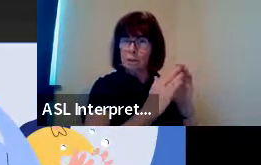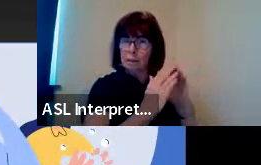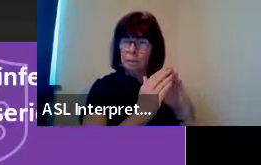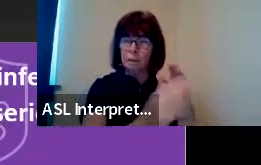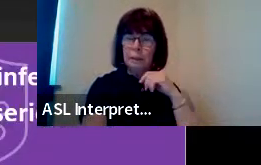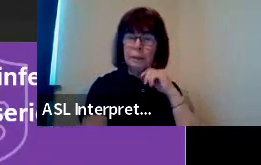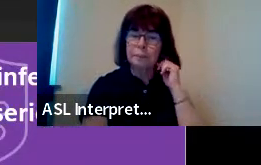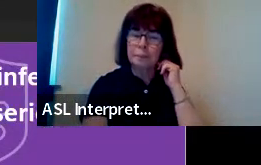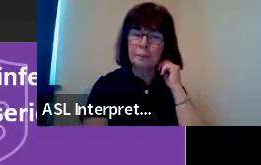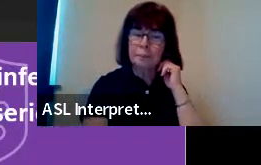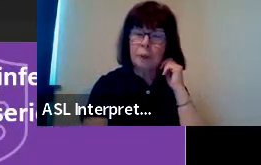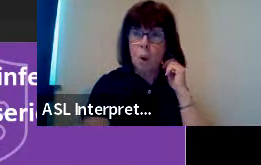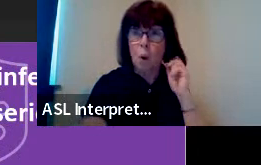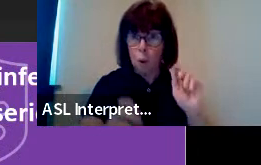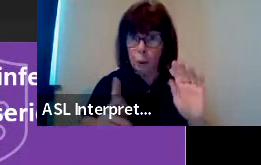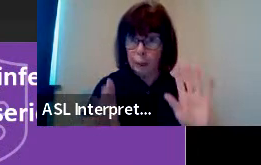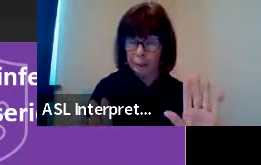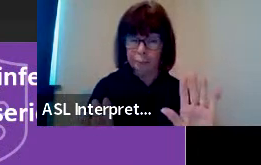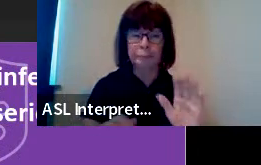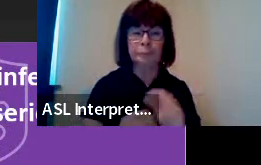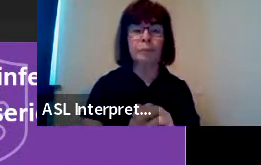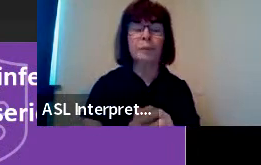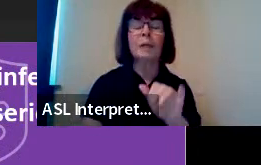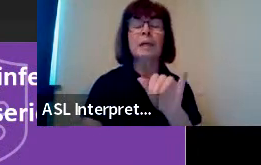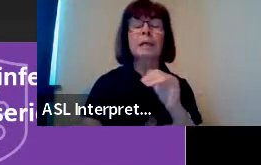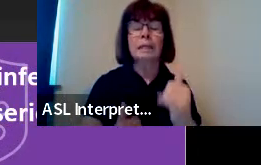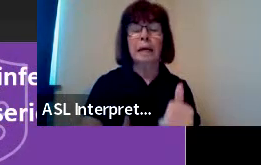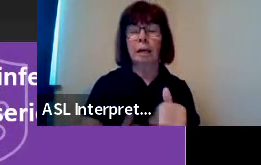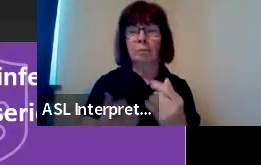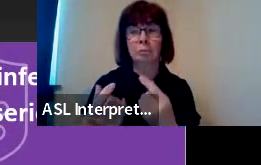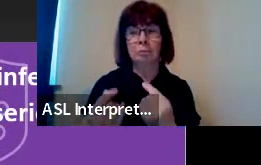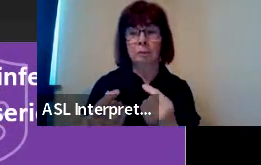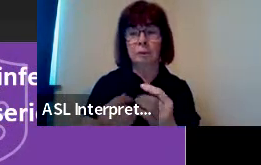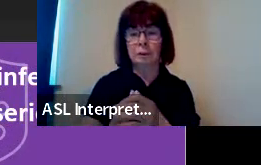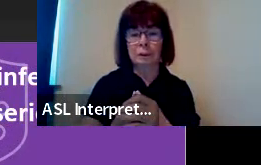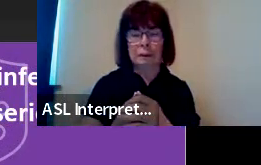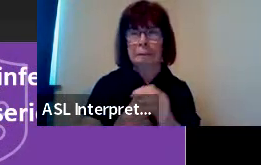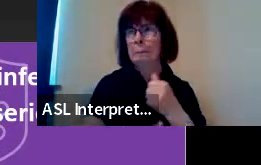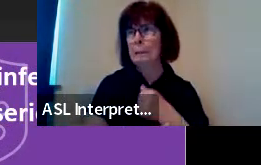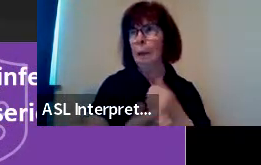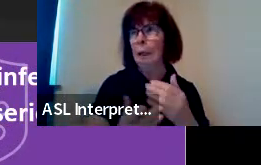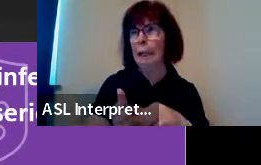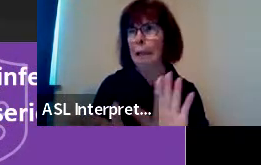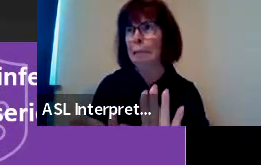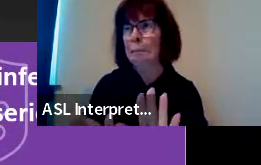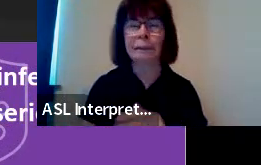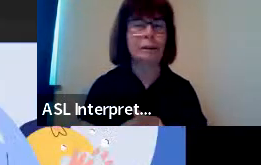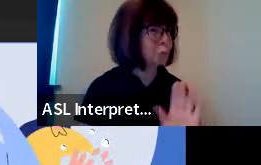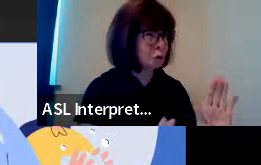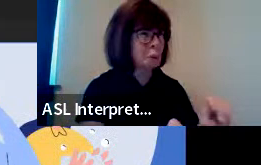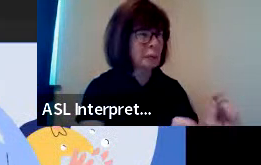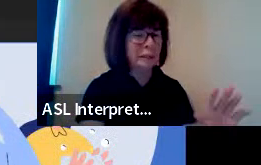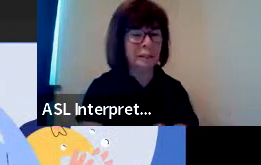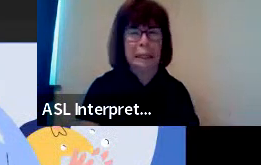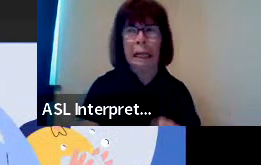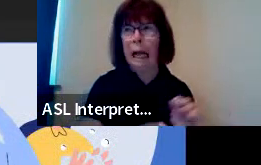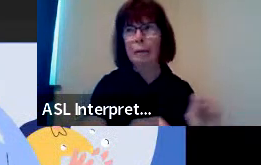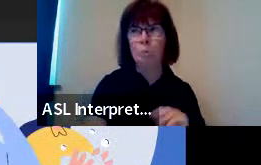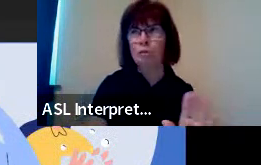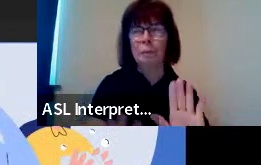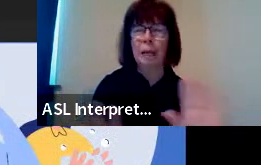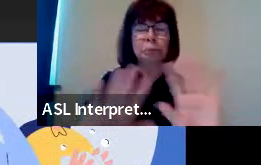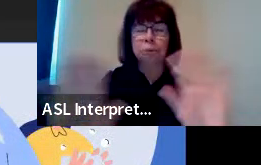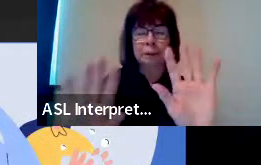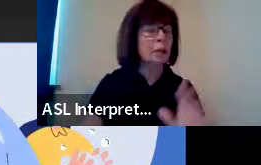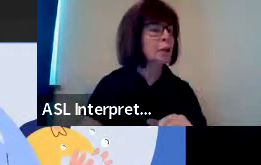So with that, what we're going to do is, sorry, that's okay. I moved my, never mind. Quite